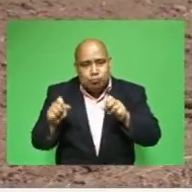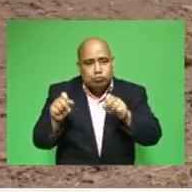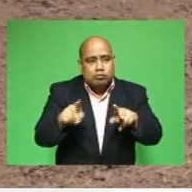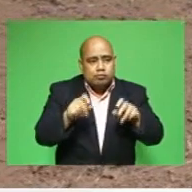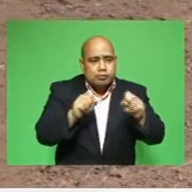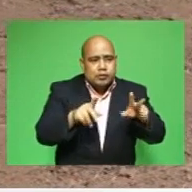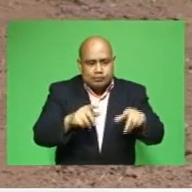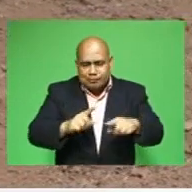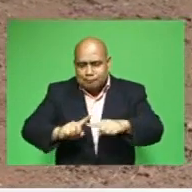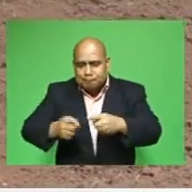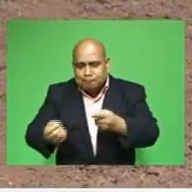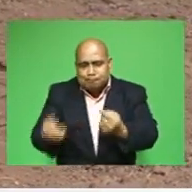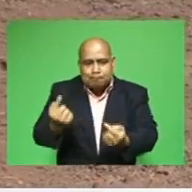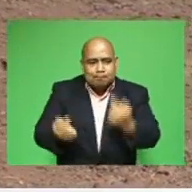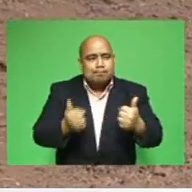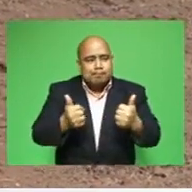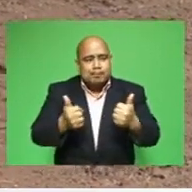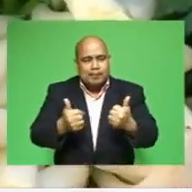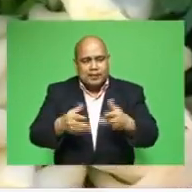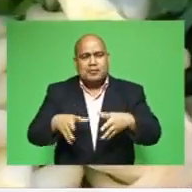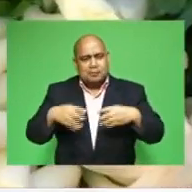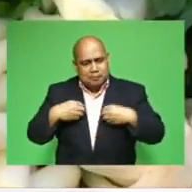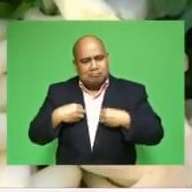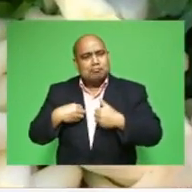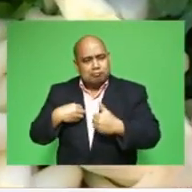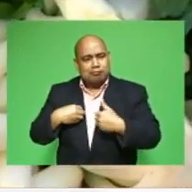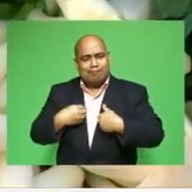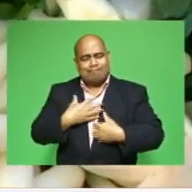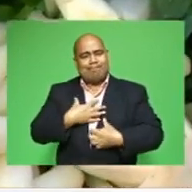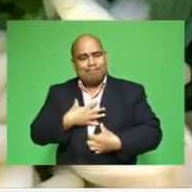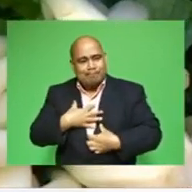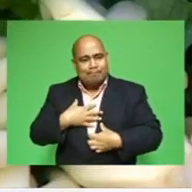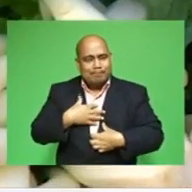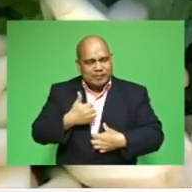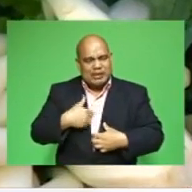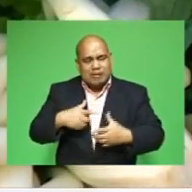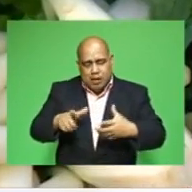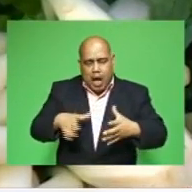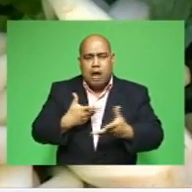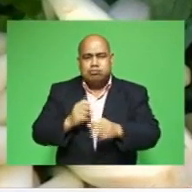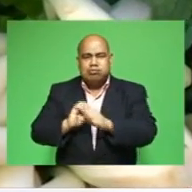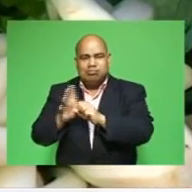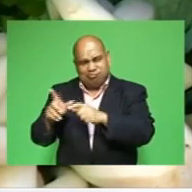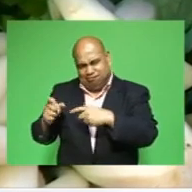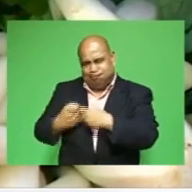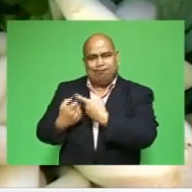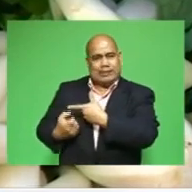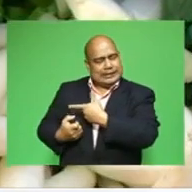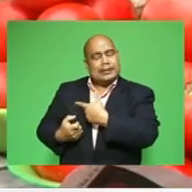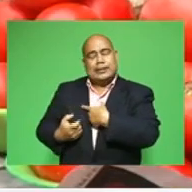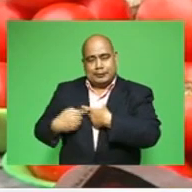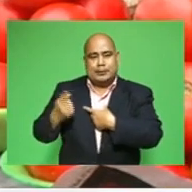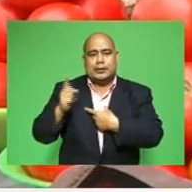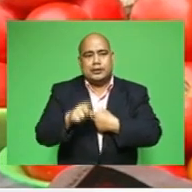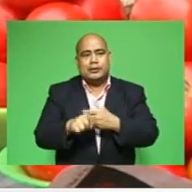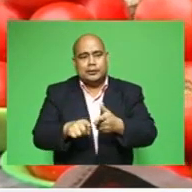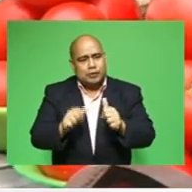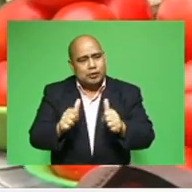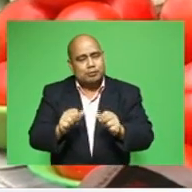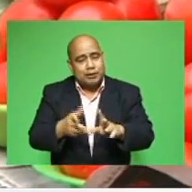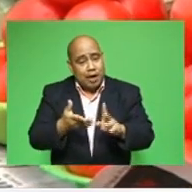the challenges of climate change as well. So it is your chance to develop a